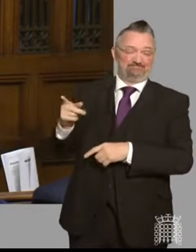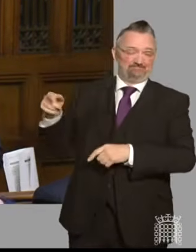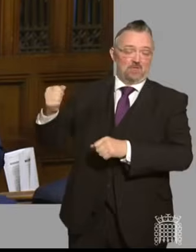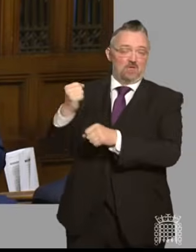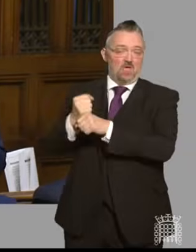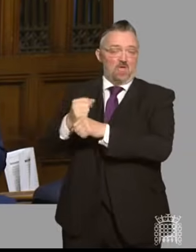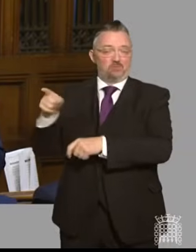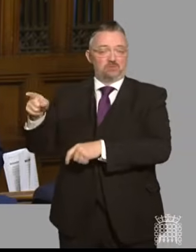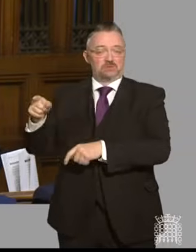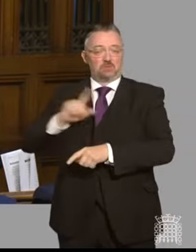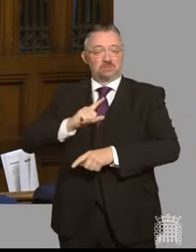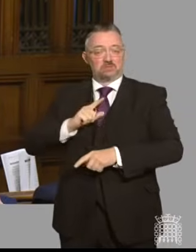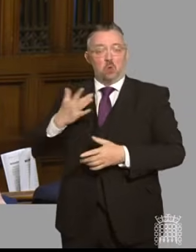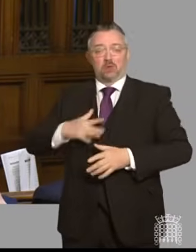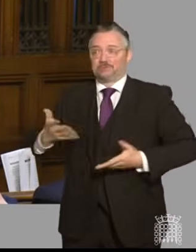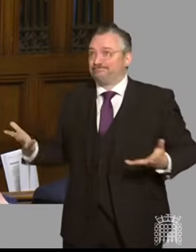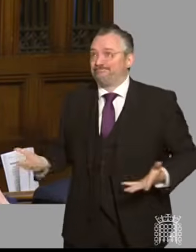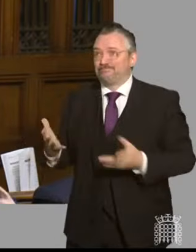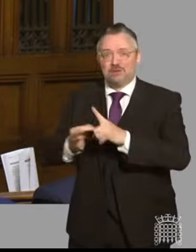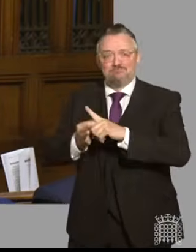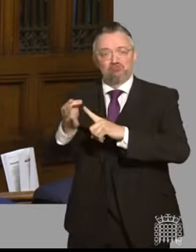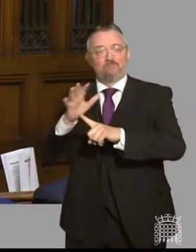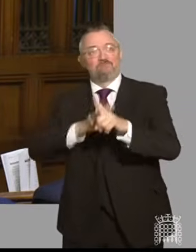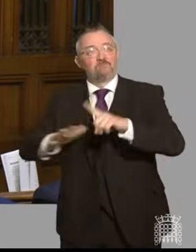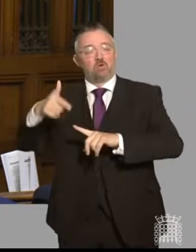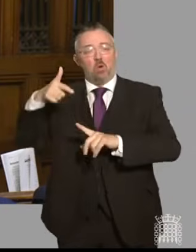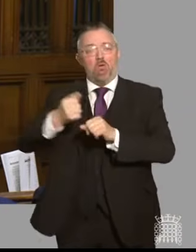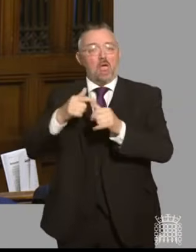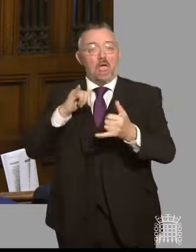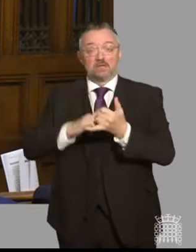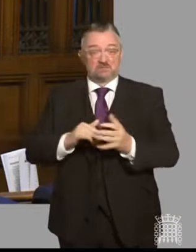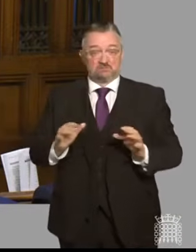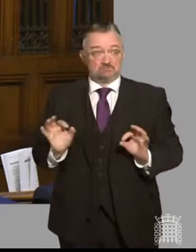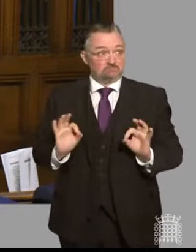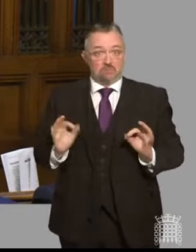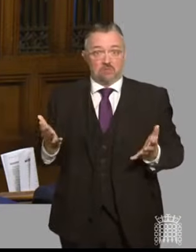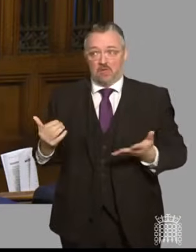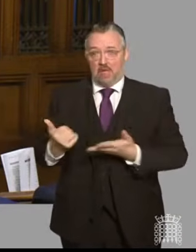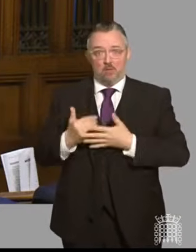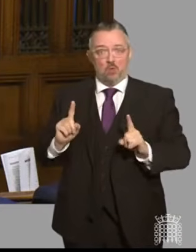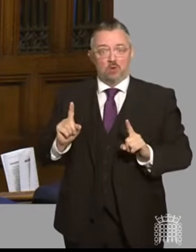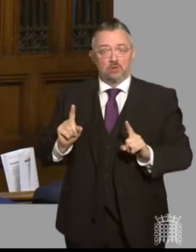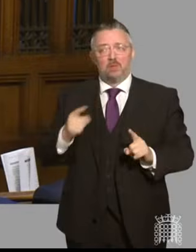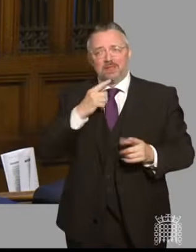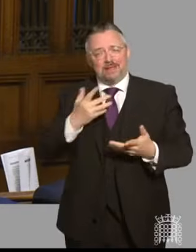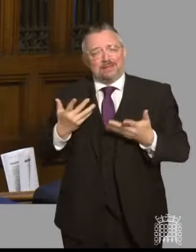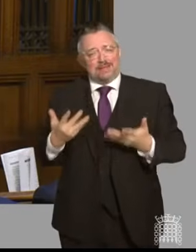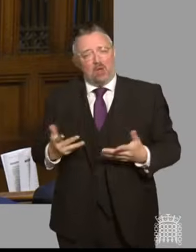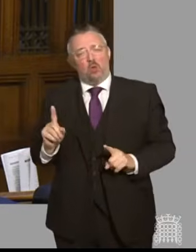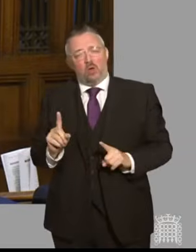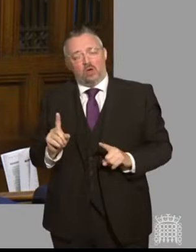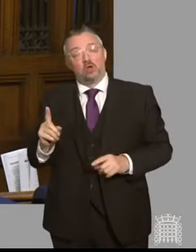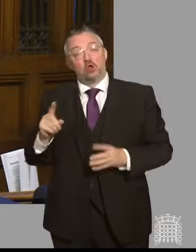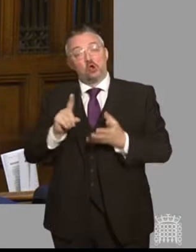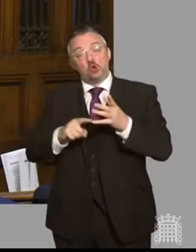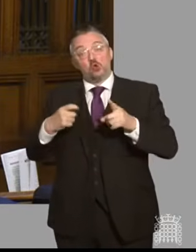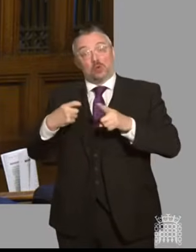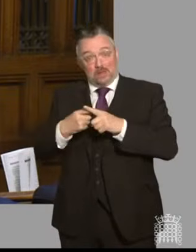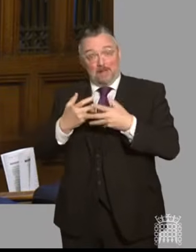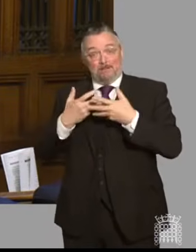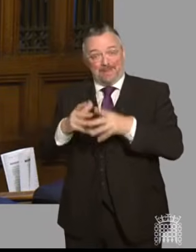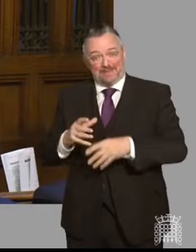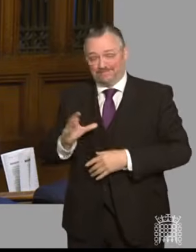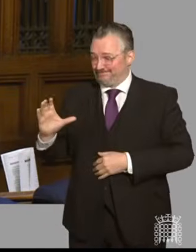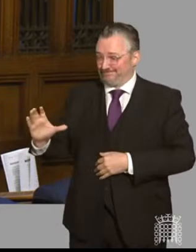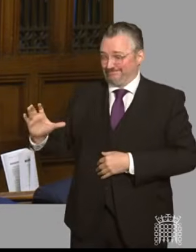money, can the Prime Minister explain? In today's money, the UK has received over £300 billion in tax receipts from North Sea oil